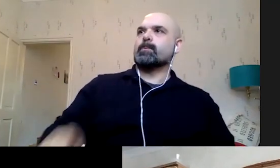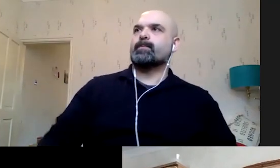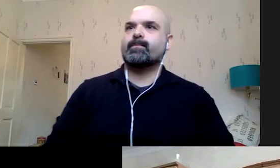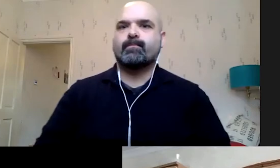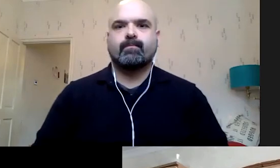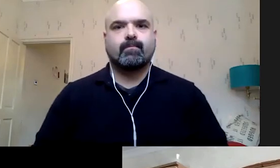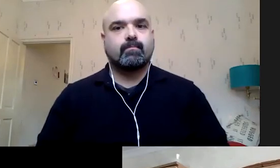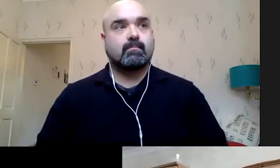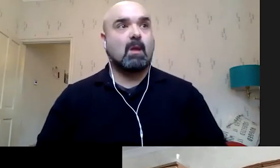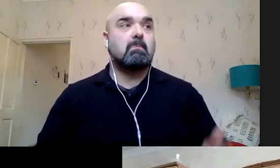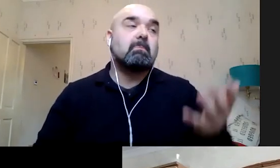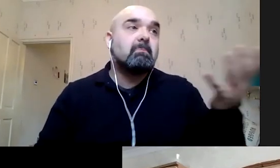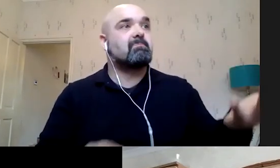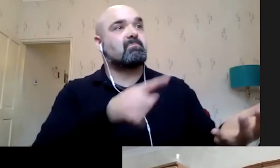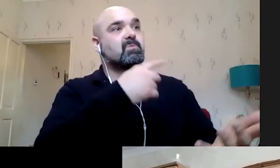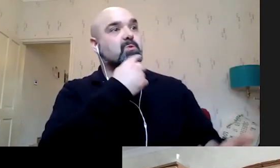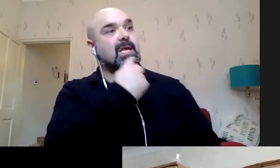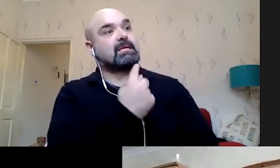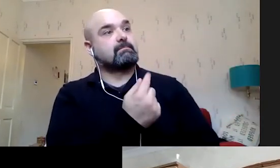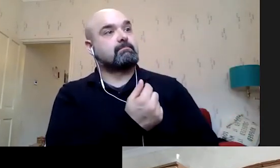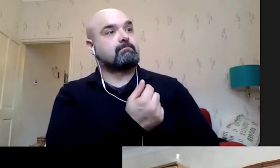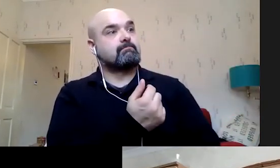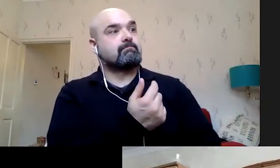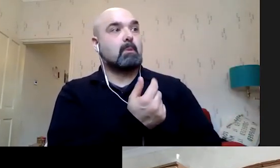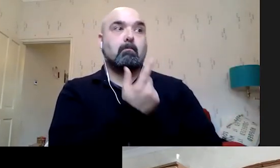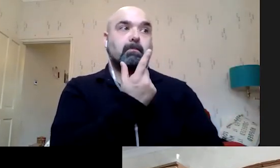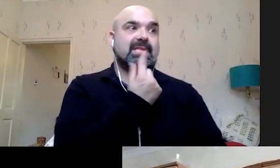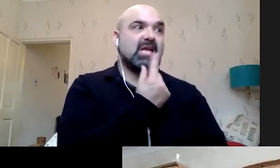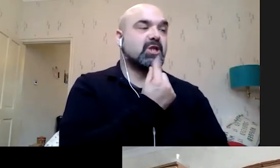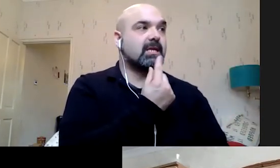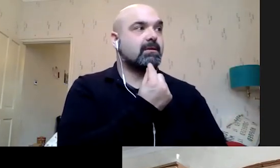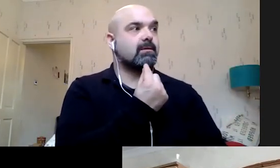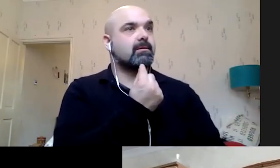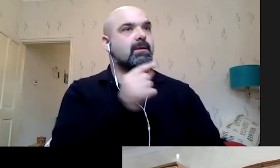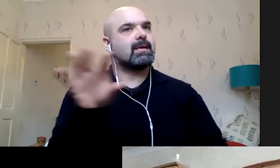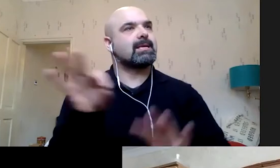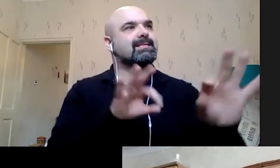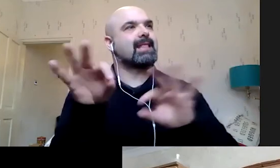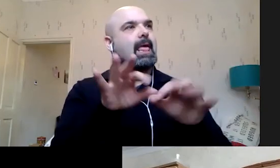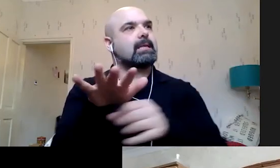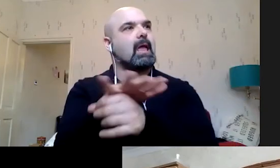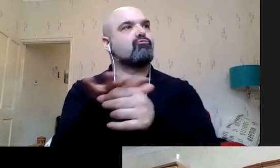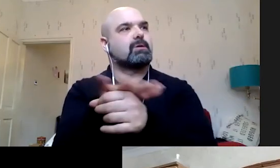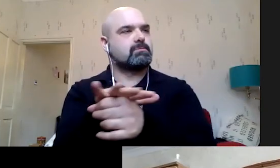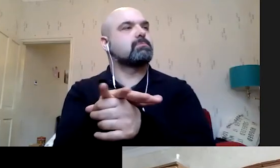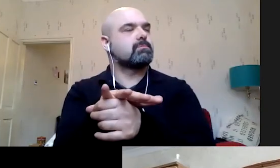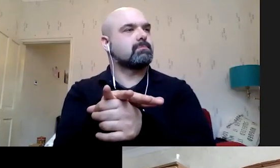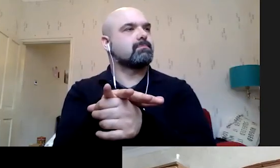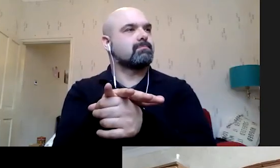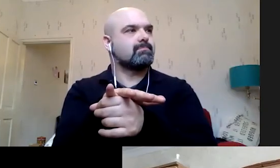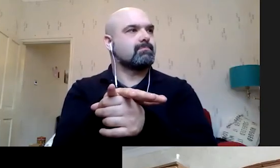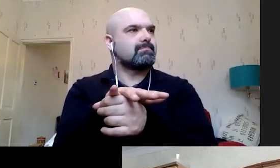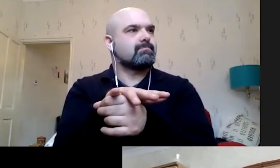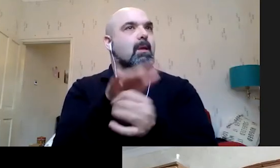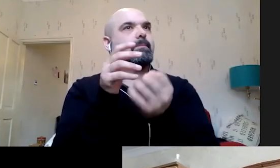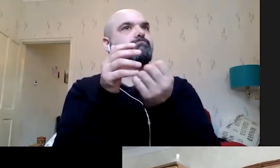But as you say, that is potentially perhaps a very select sort of space, and there are many